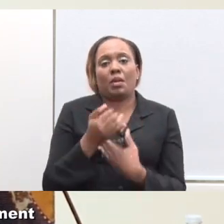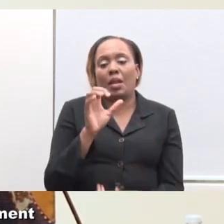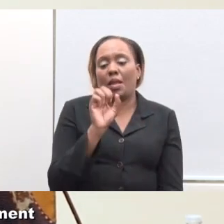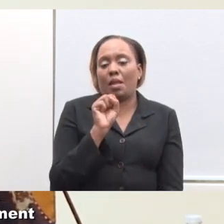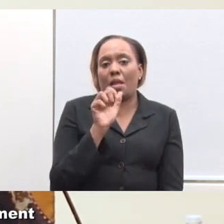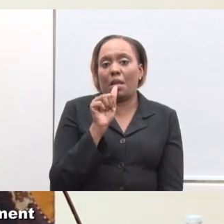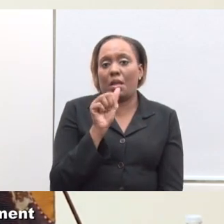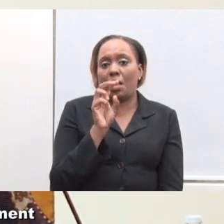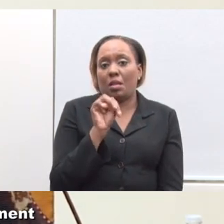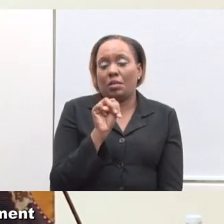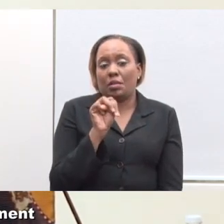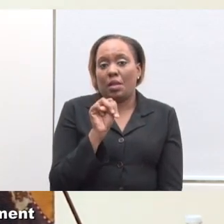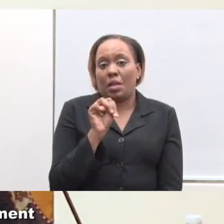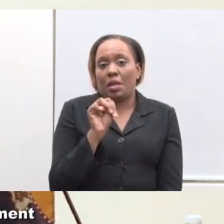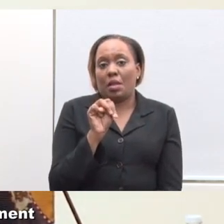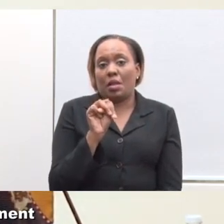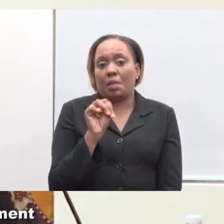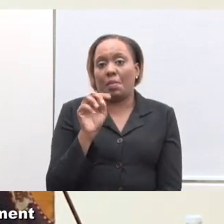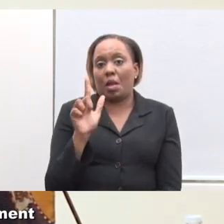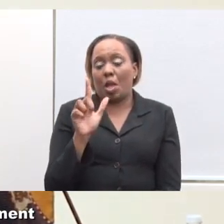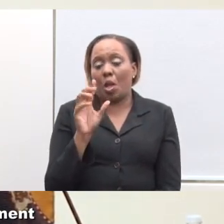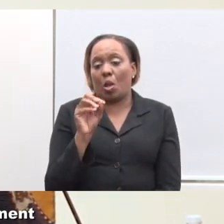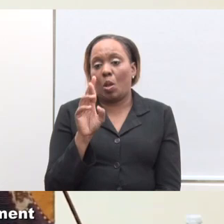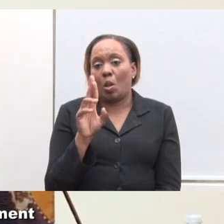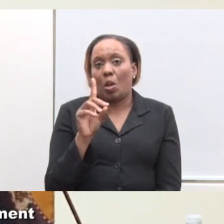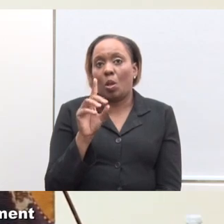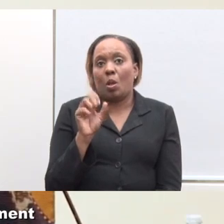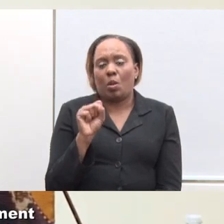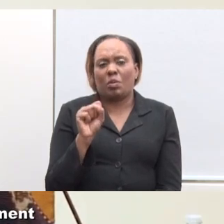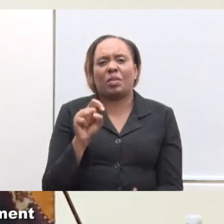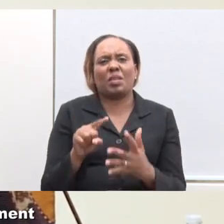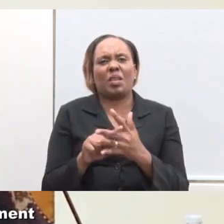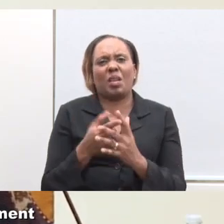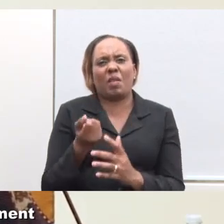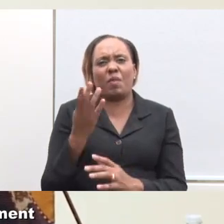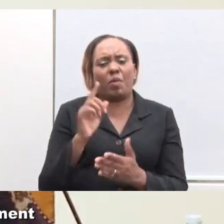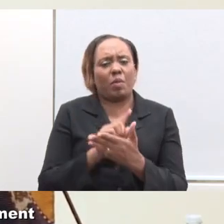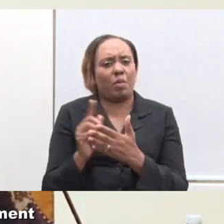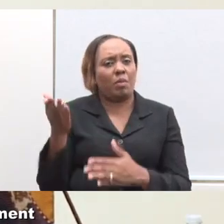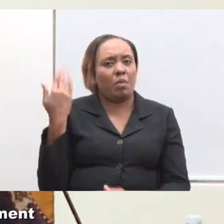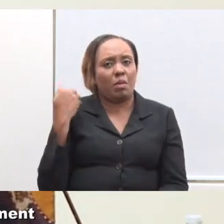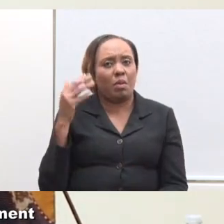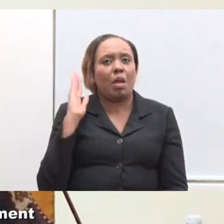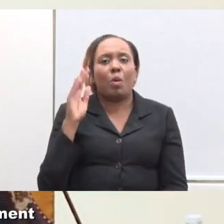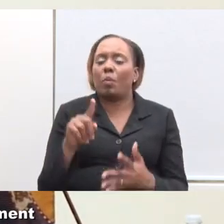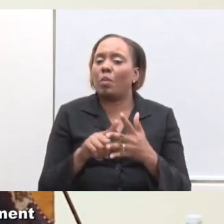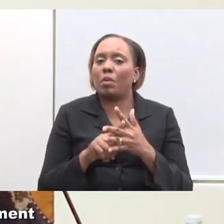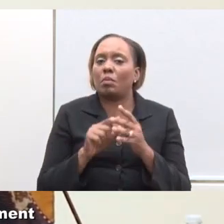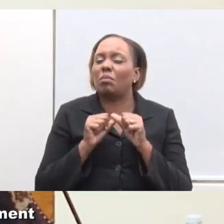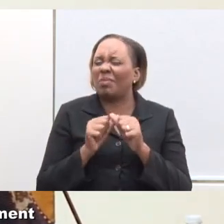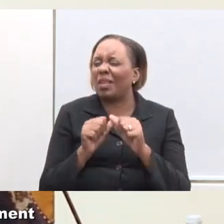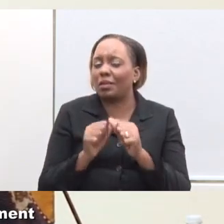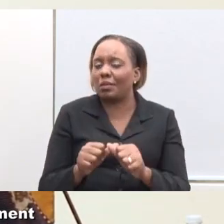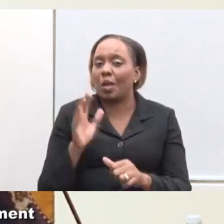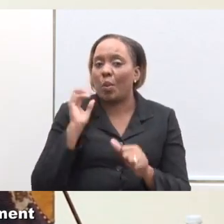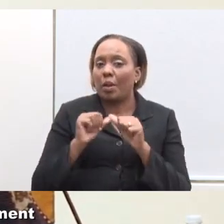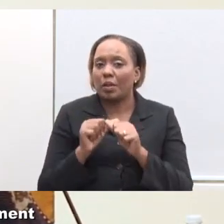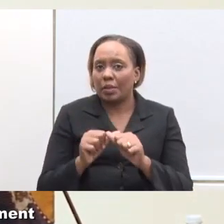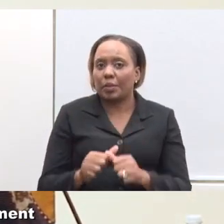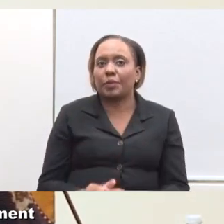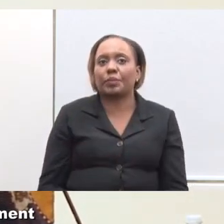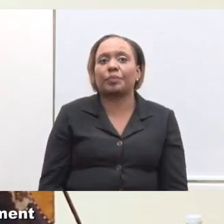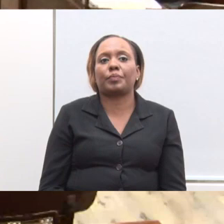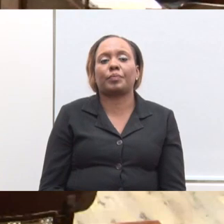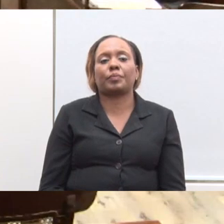$400 million project at Sam Lords that resumed a few weeks ago, will continue unabated. Two,